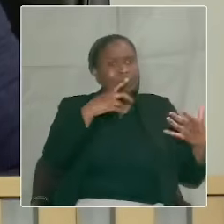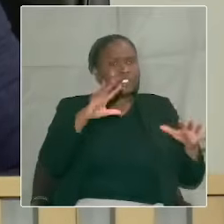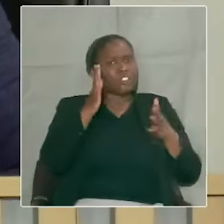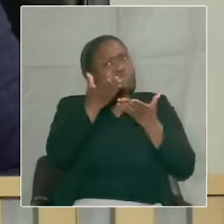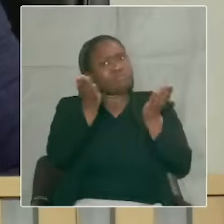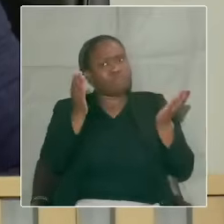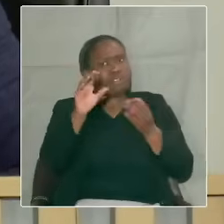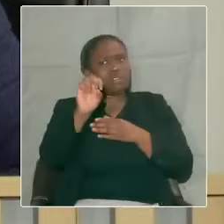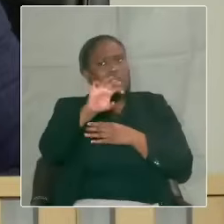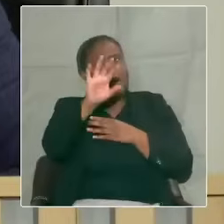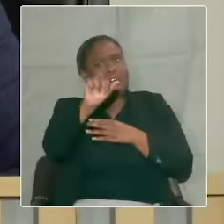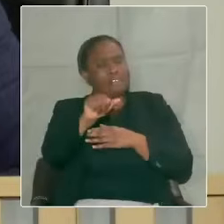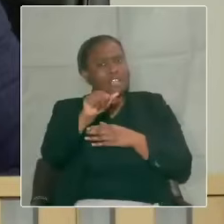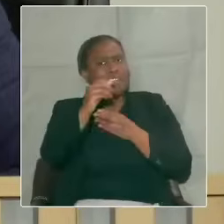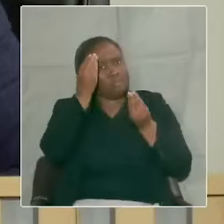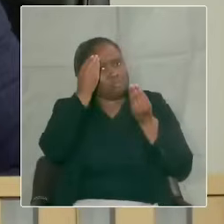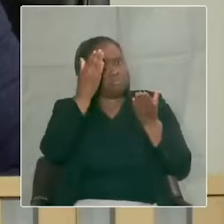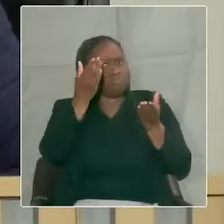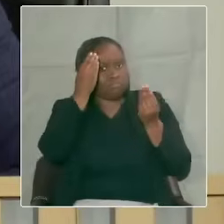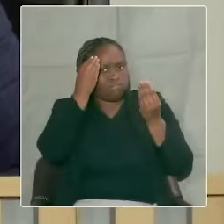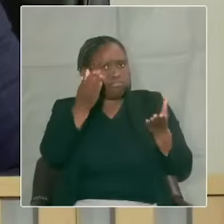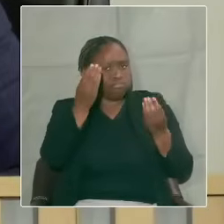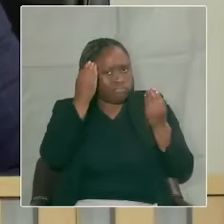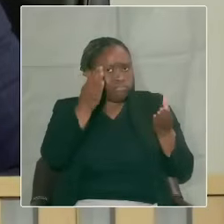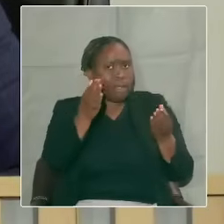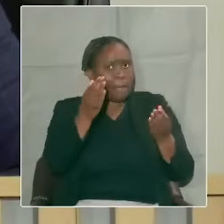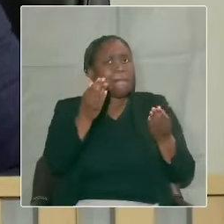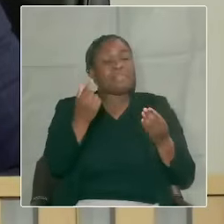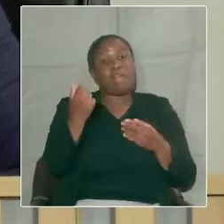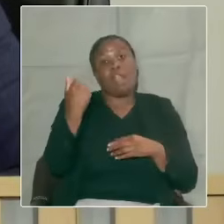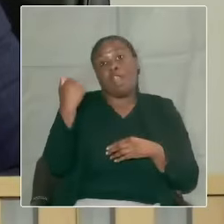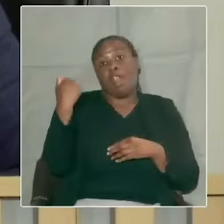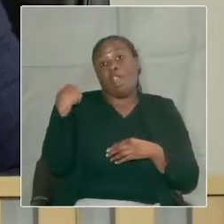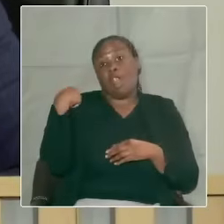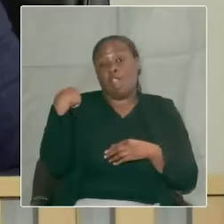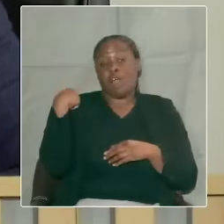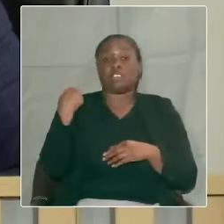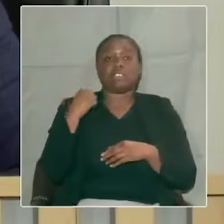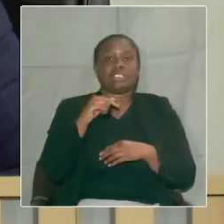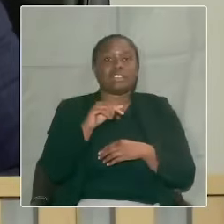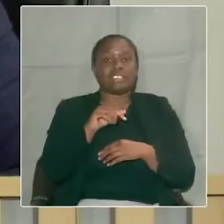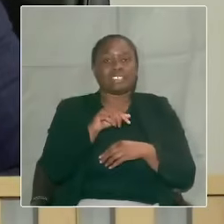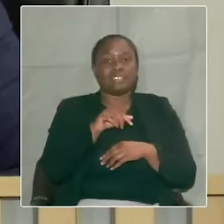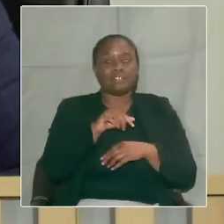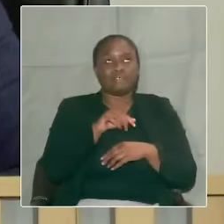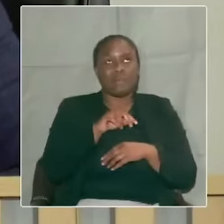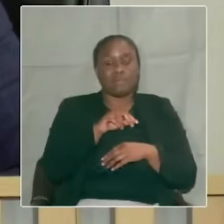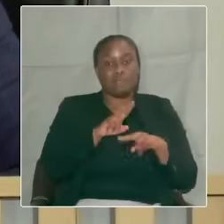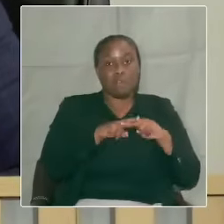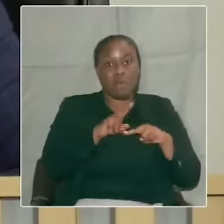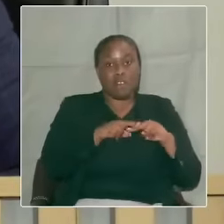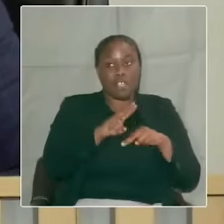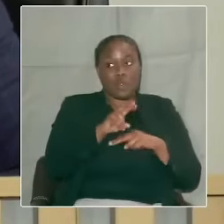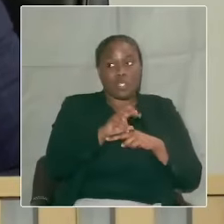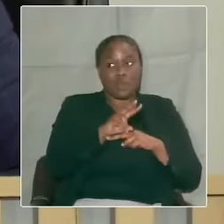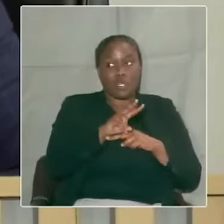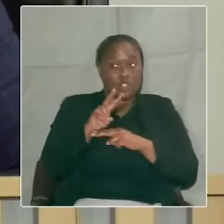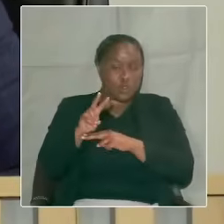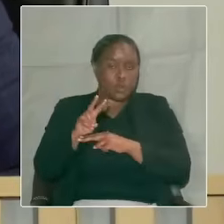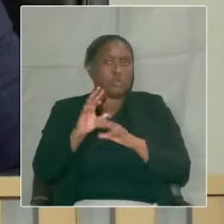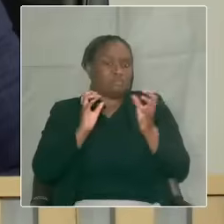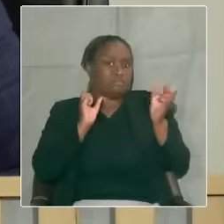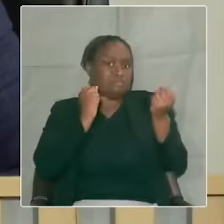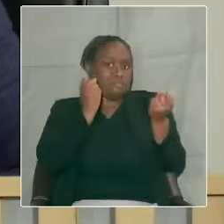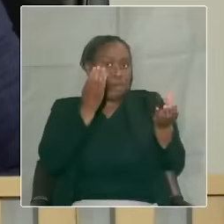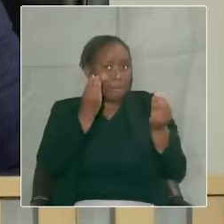updates. The last one took place in February 2022. The committee remains committed to encouraging